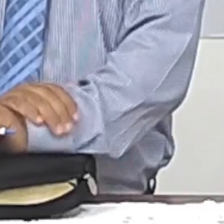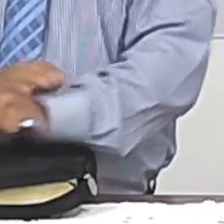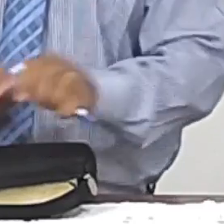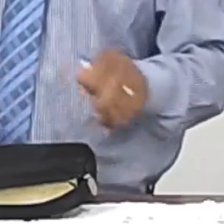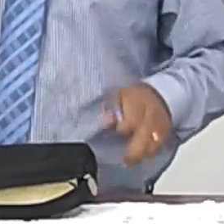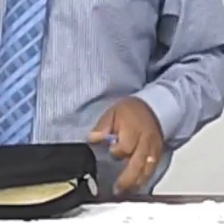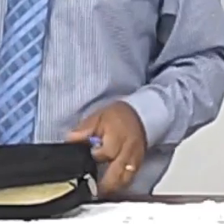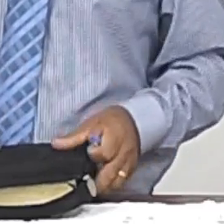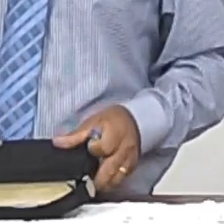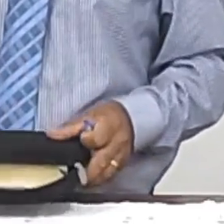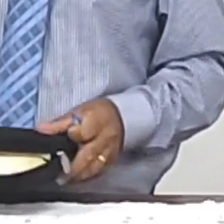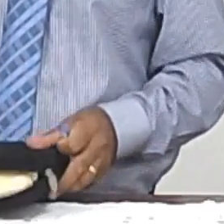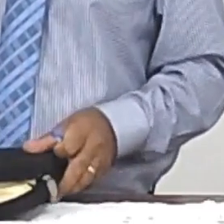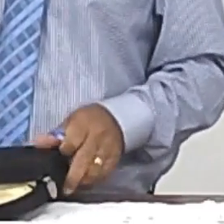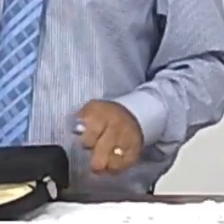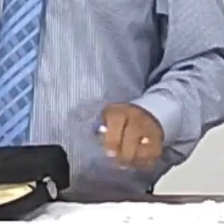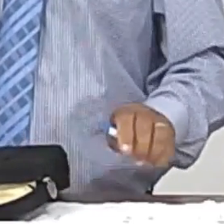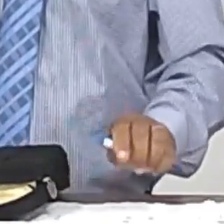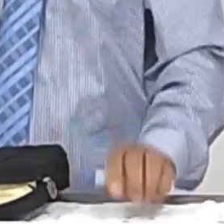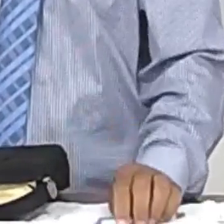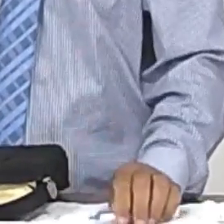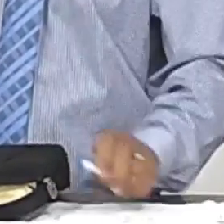Jesus, amen, Lord.